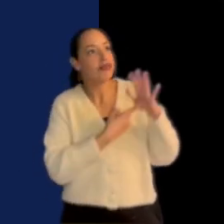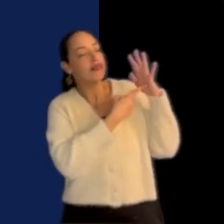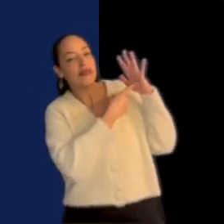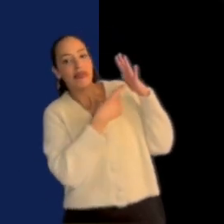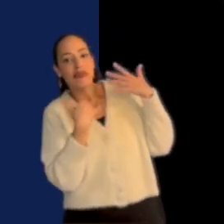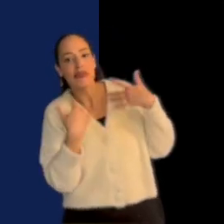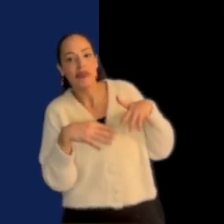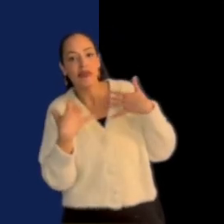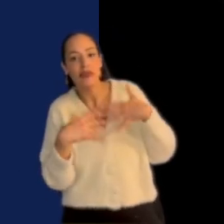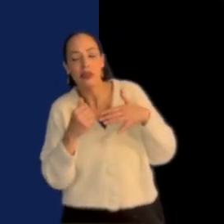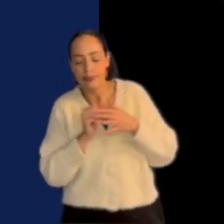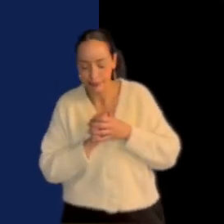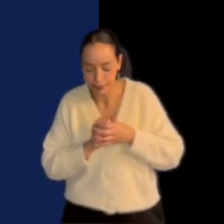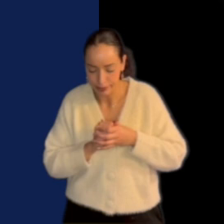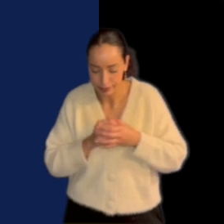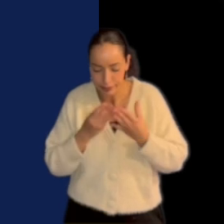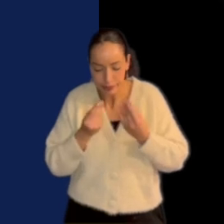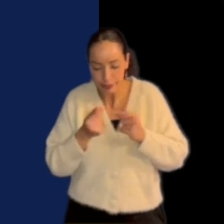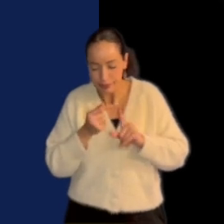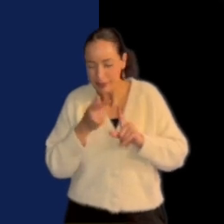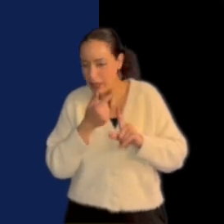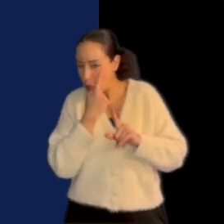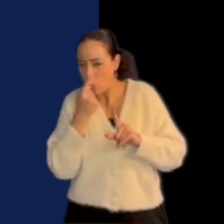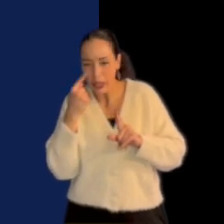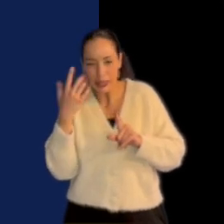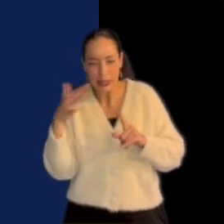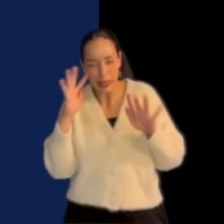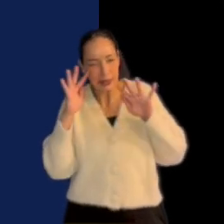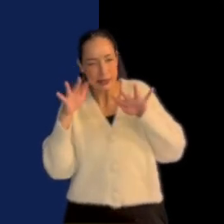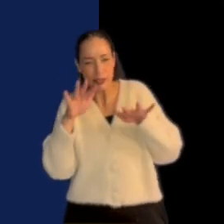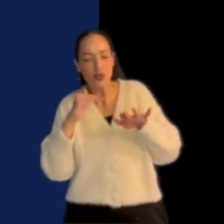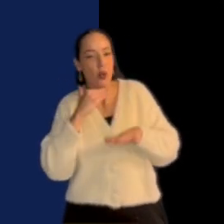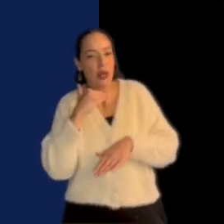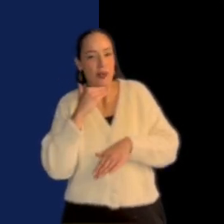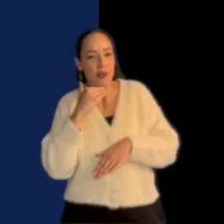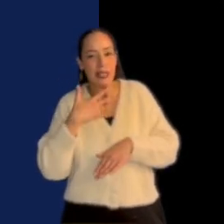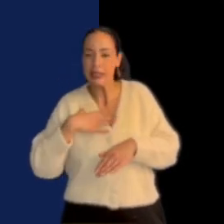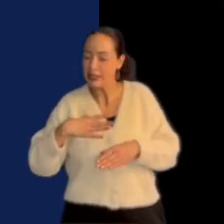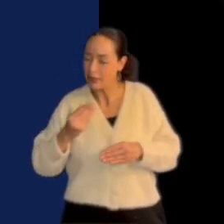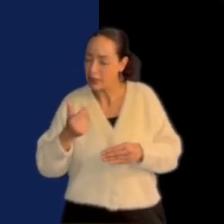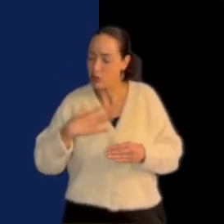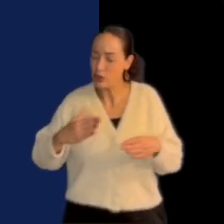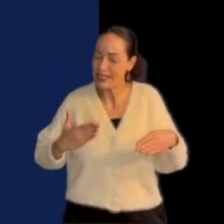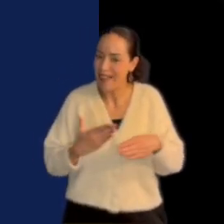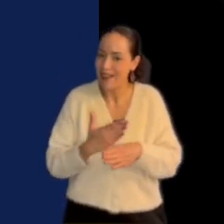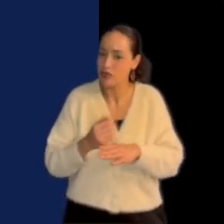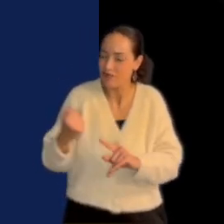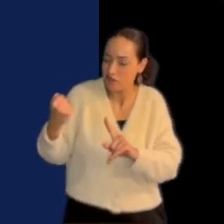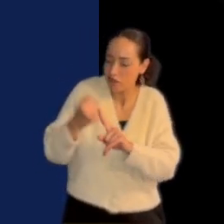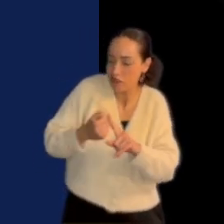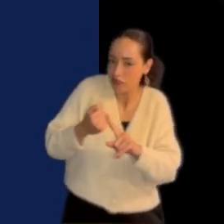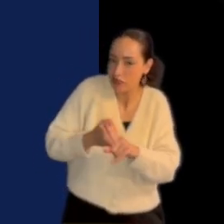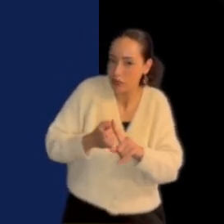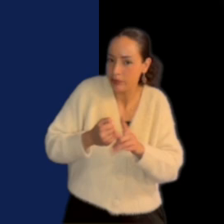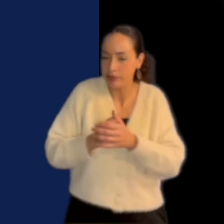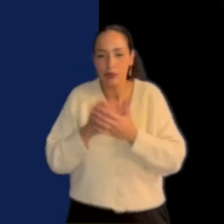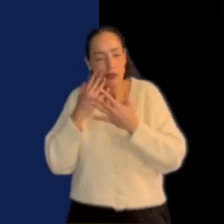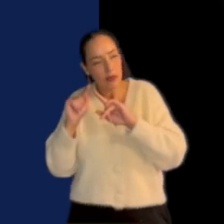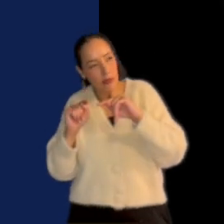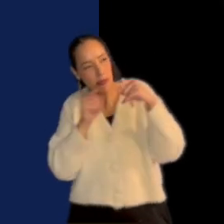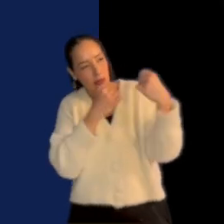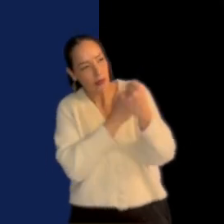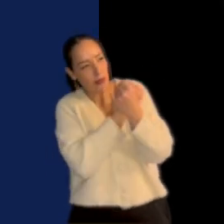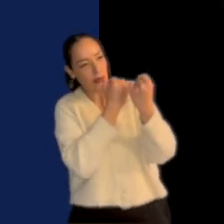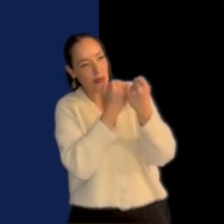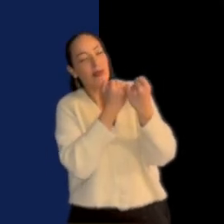witnessing and paying attention is not enough, and action and activism are required instead. Challenging power renders us both isolated and vulnerable